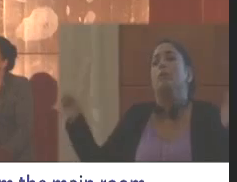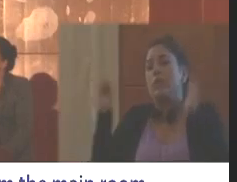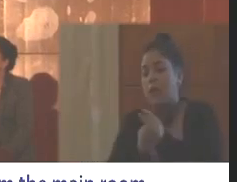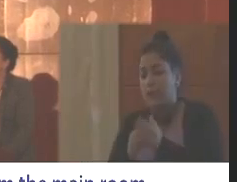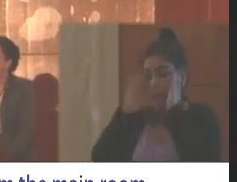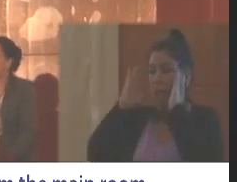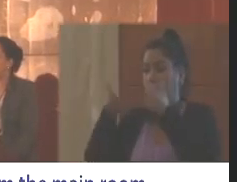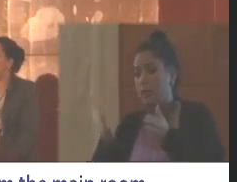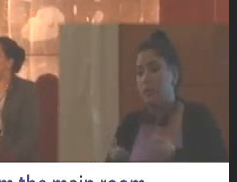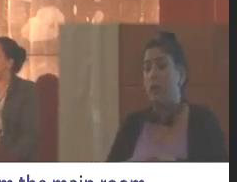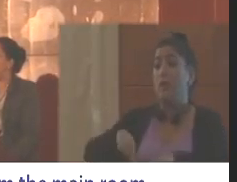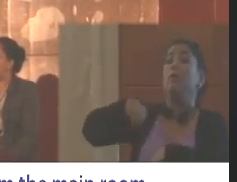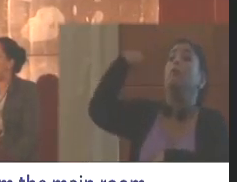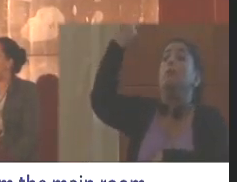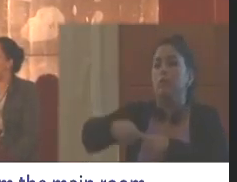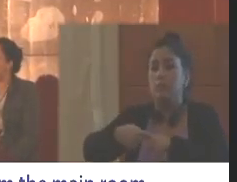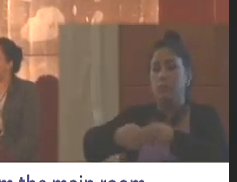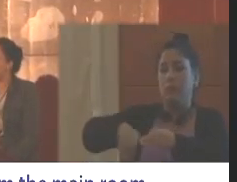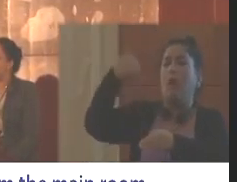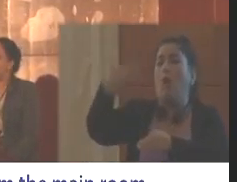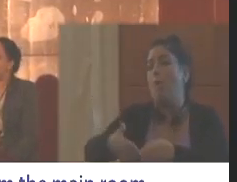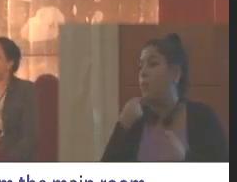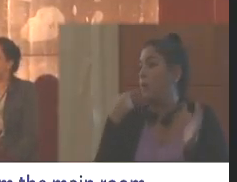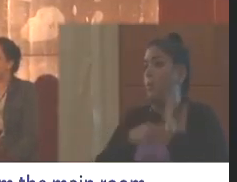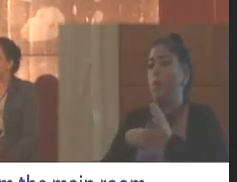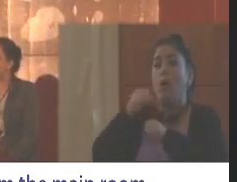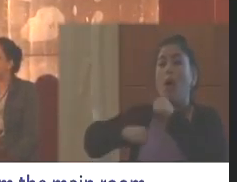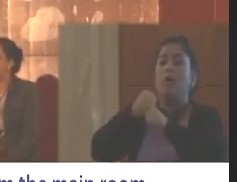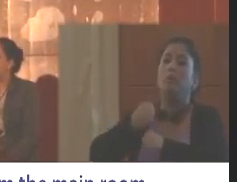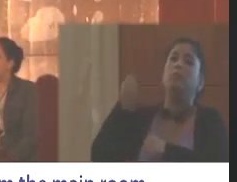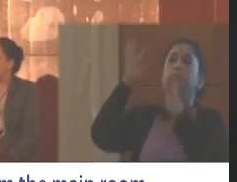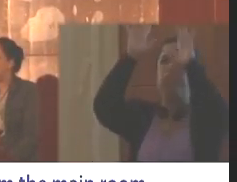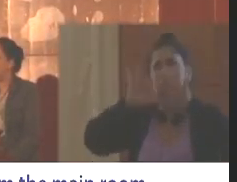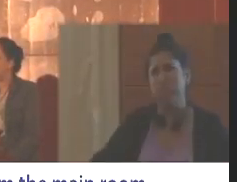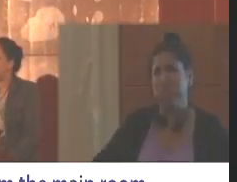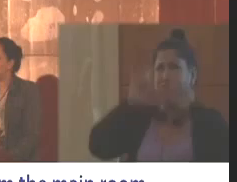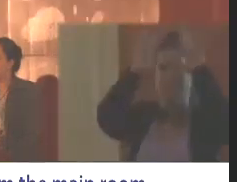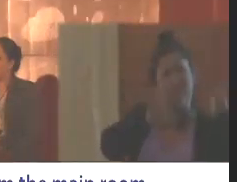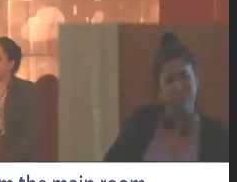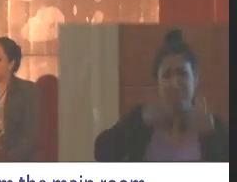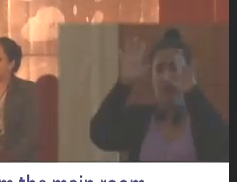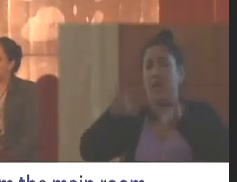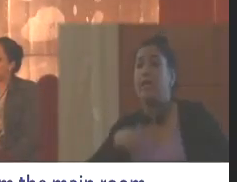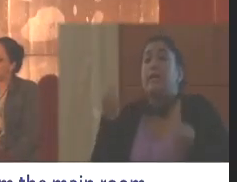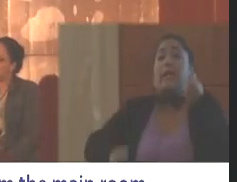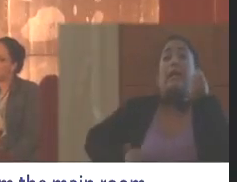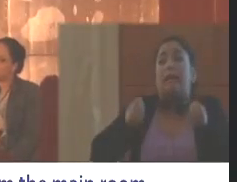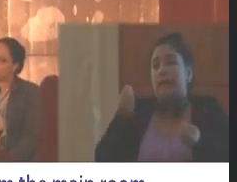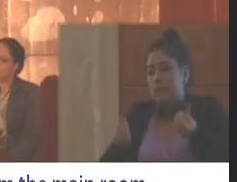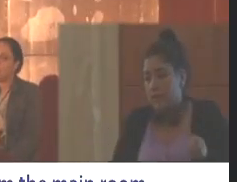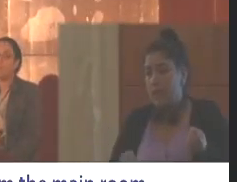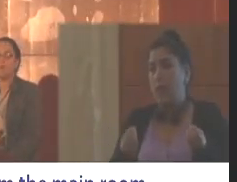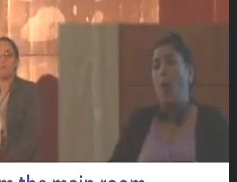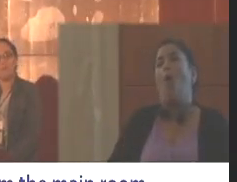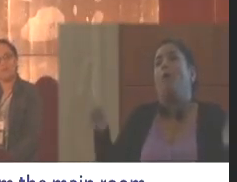for resources again? What do we do so that next year, when we are in the rainy